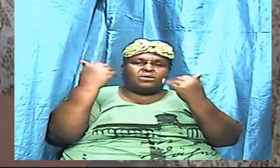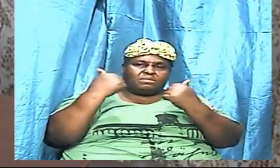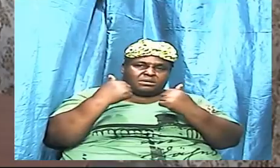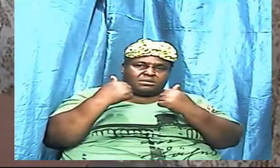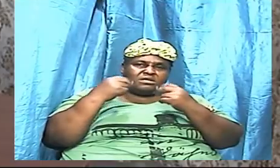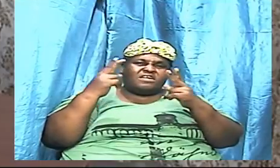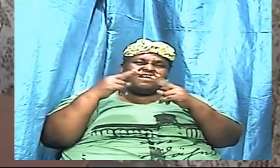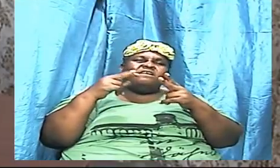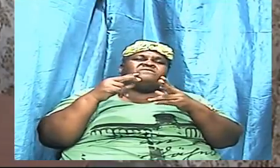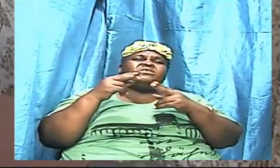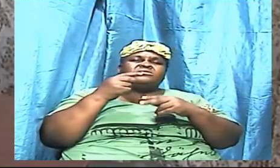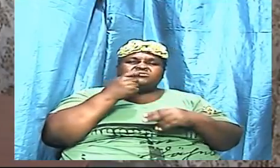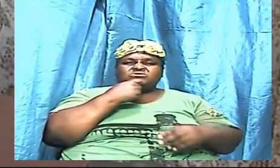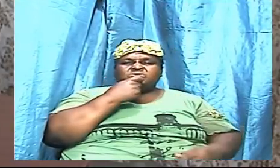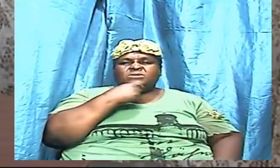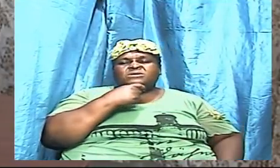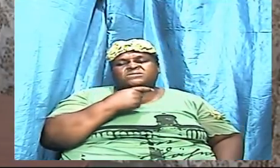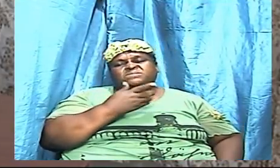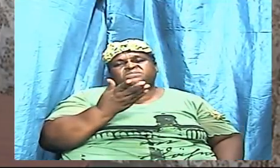uh